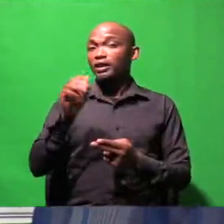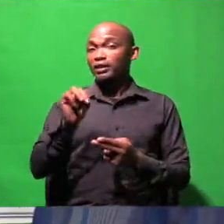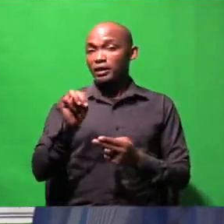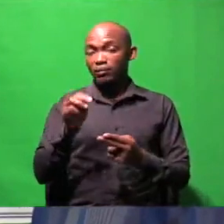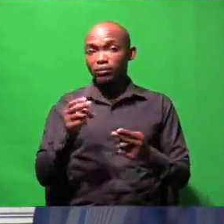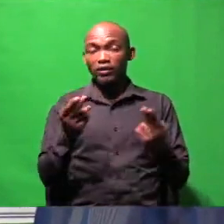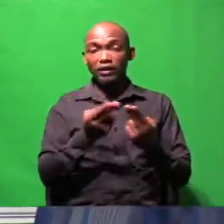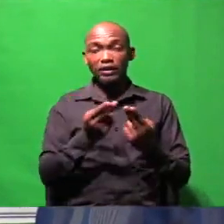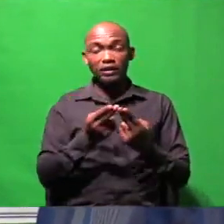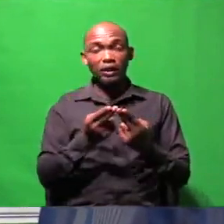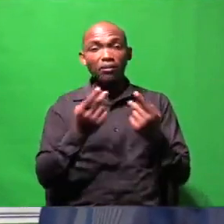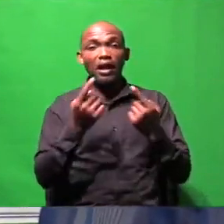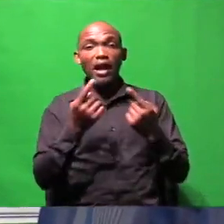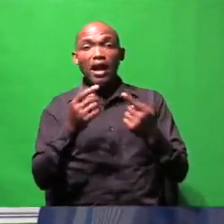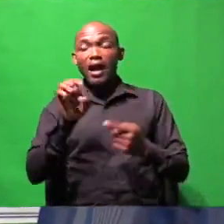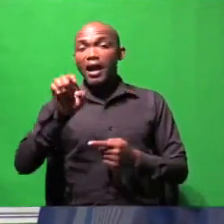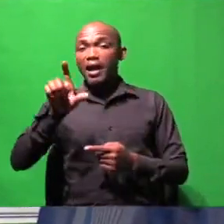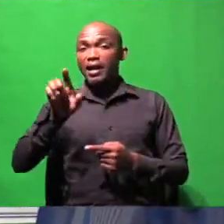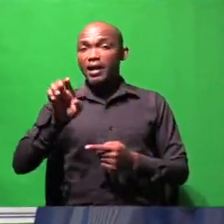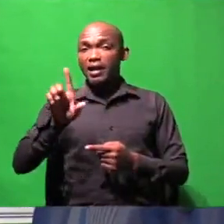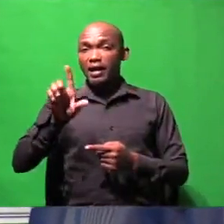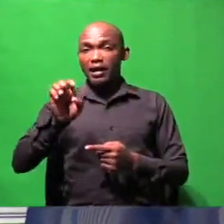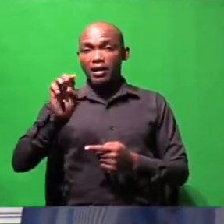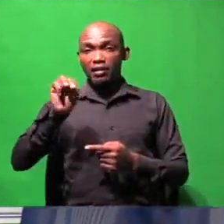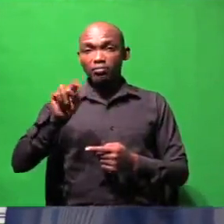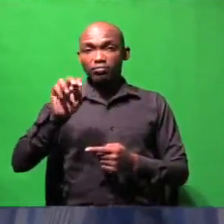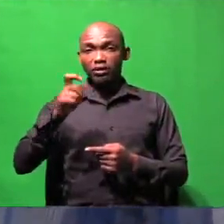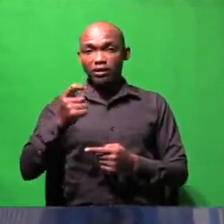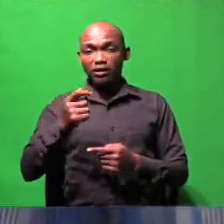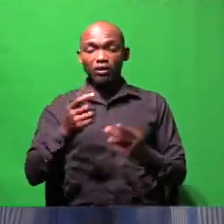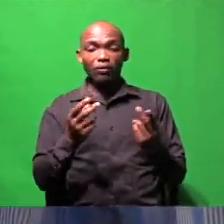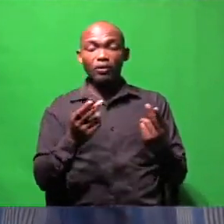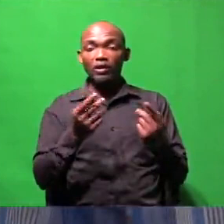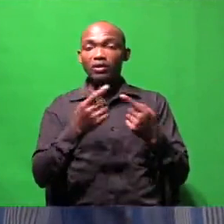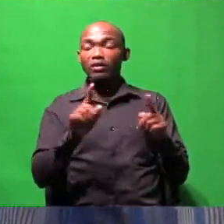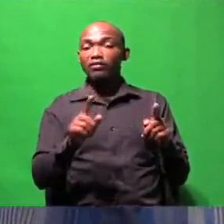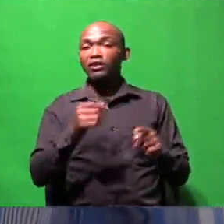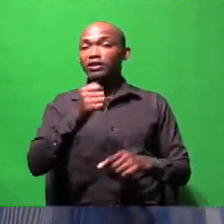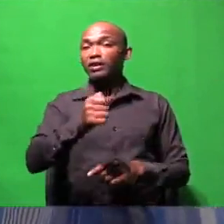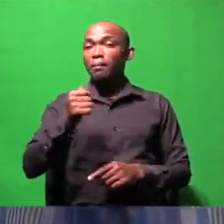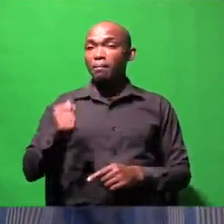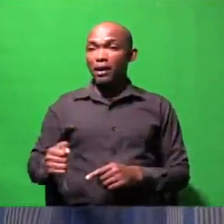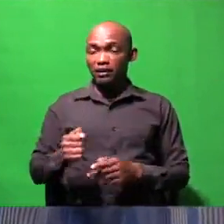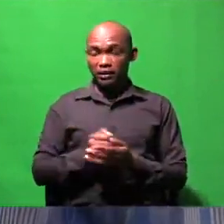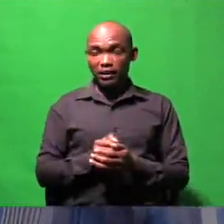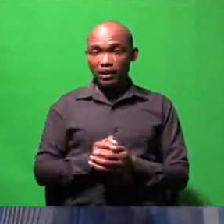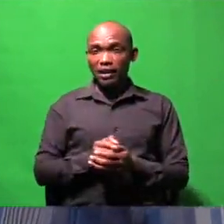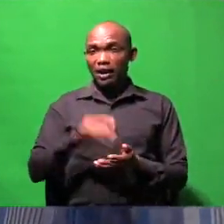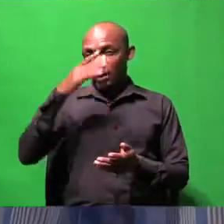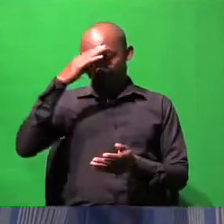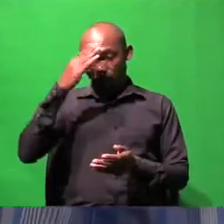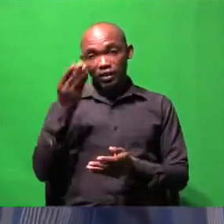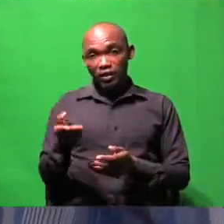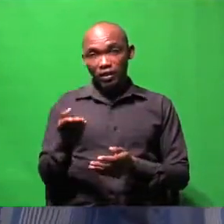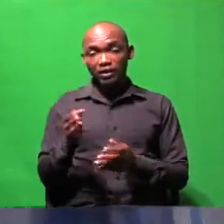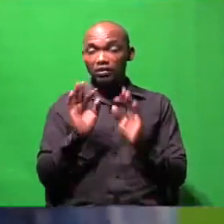have different in mass. So do you think is it clear to put it over here?